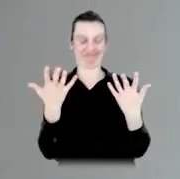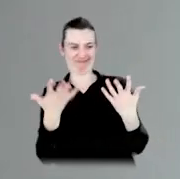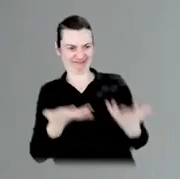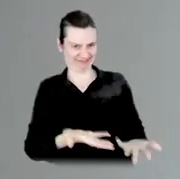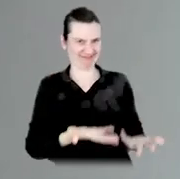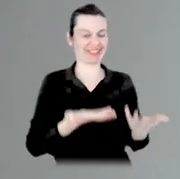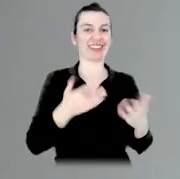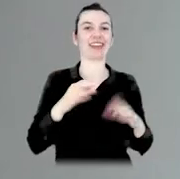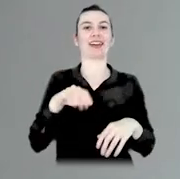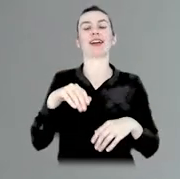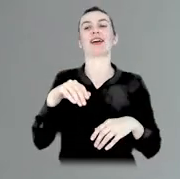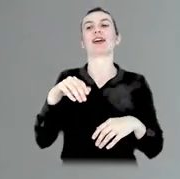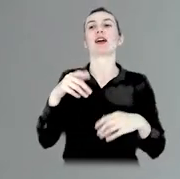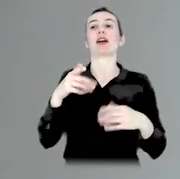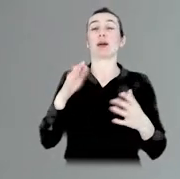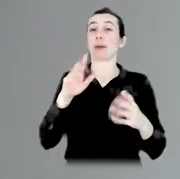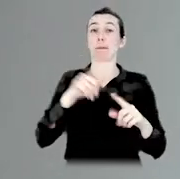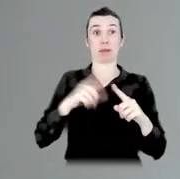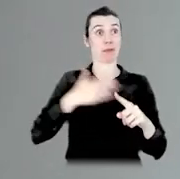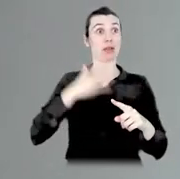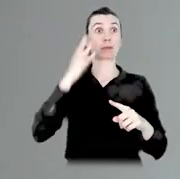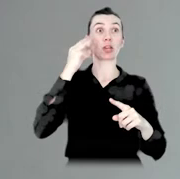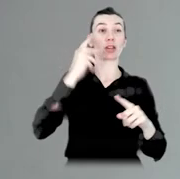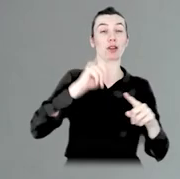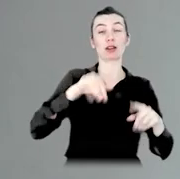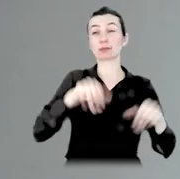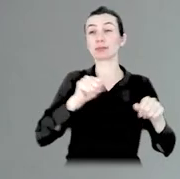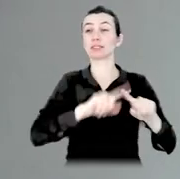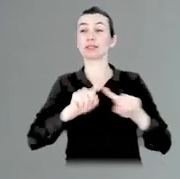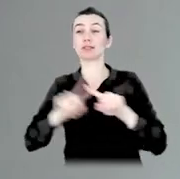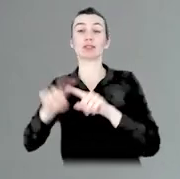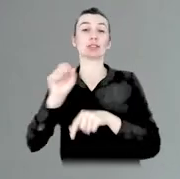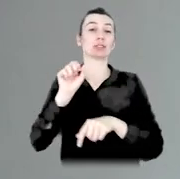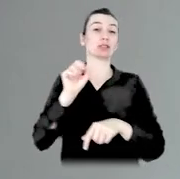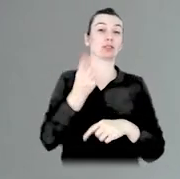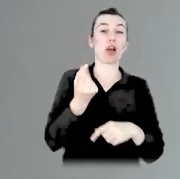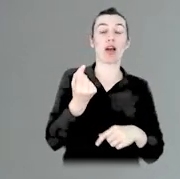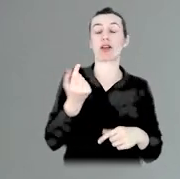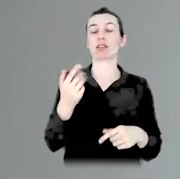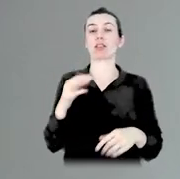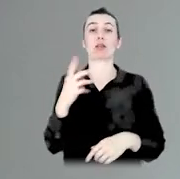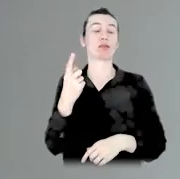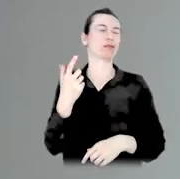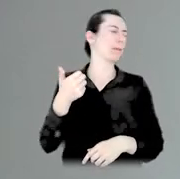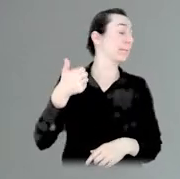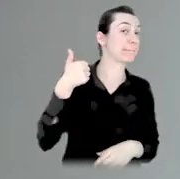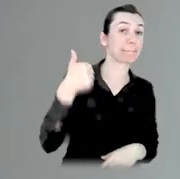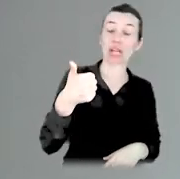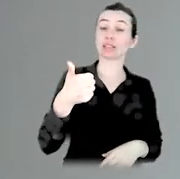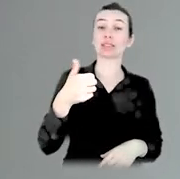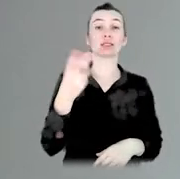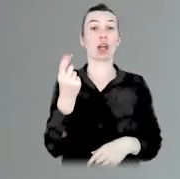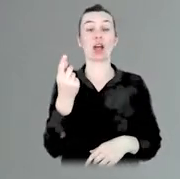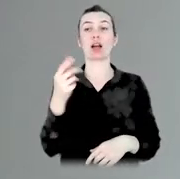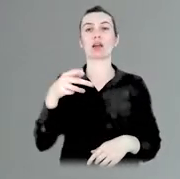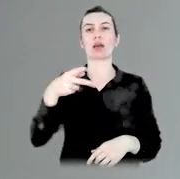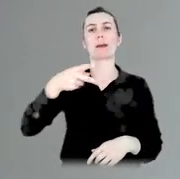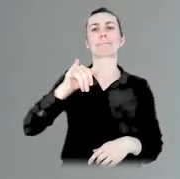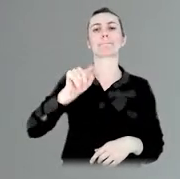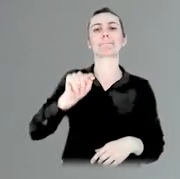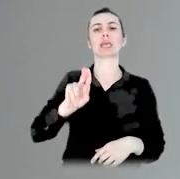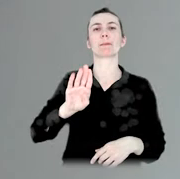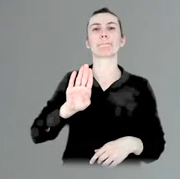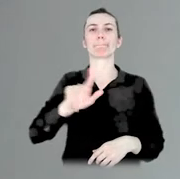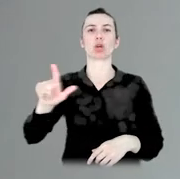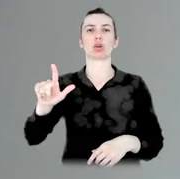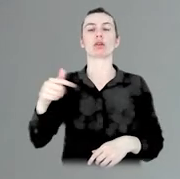known histories. Honestly, the best dog, probably the best dog I've ever had in a lot of great dogs, was a pit bull that I took in at 11 years of